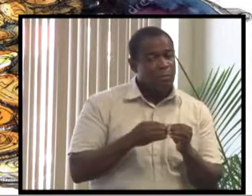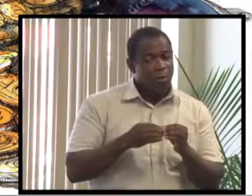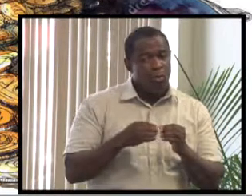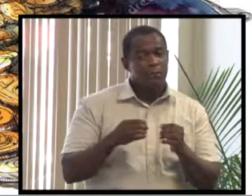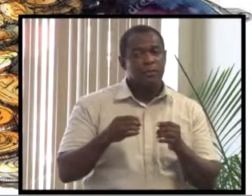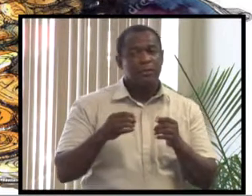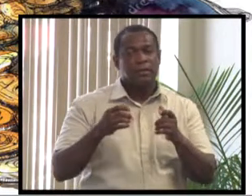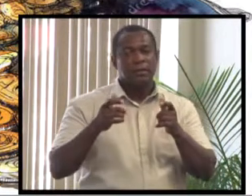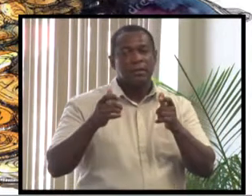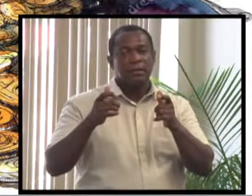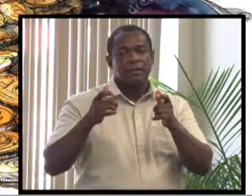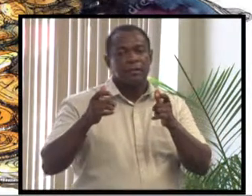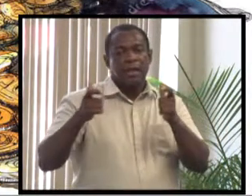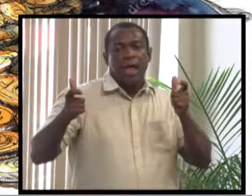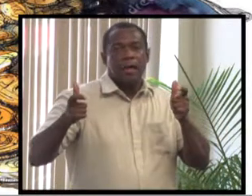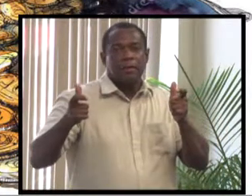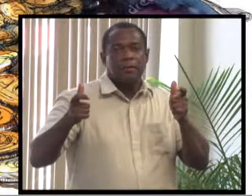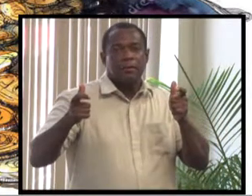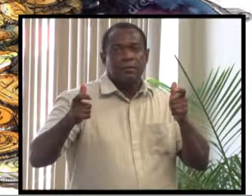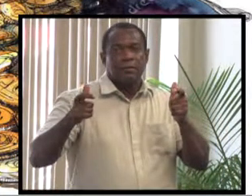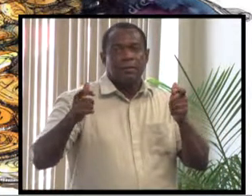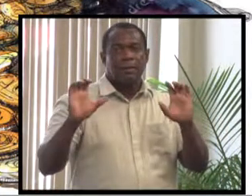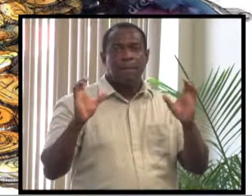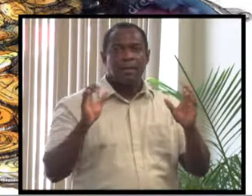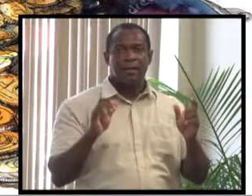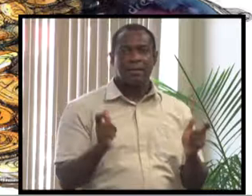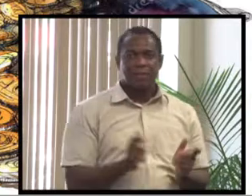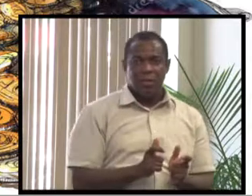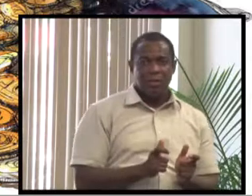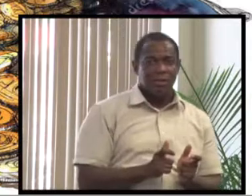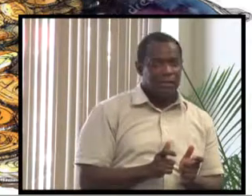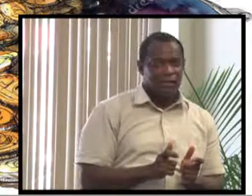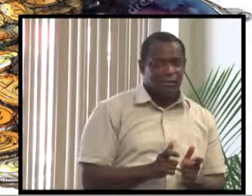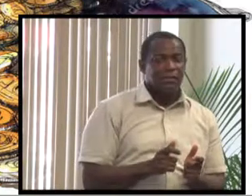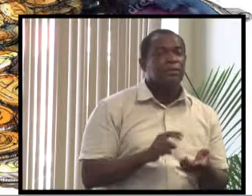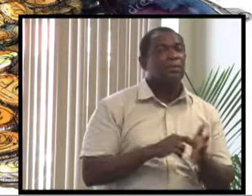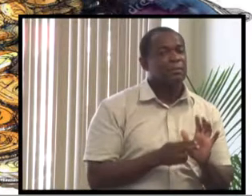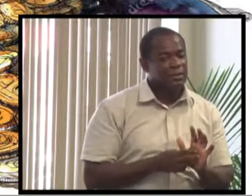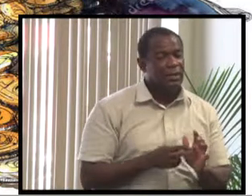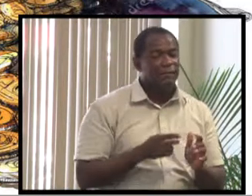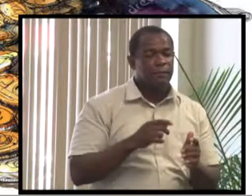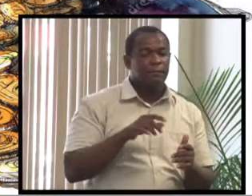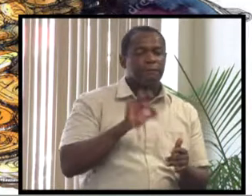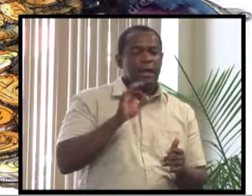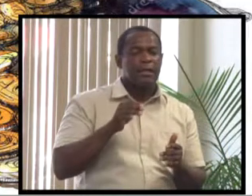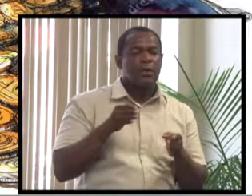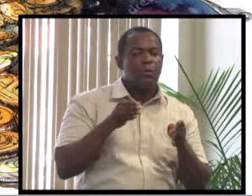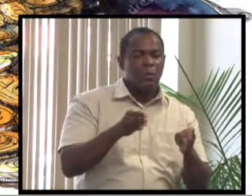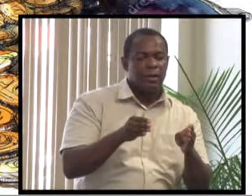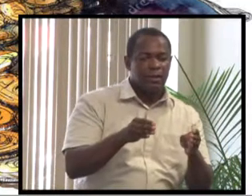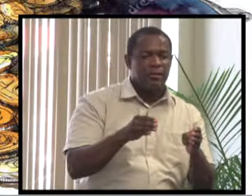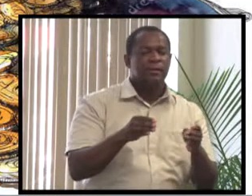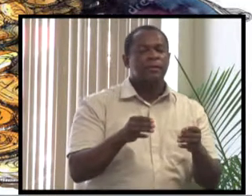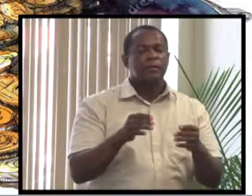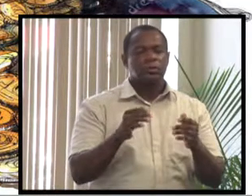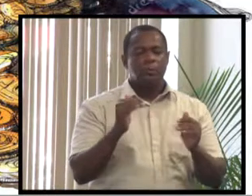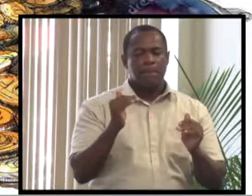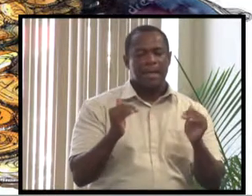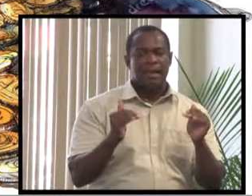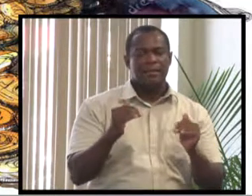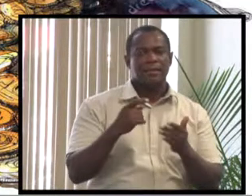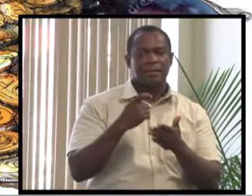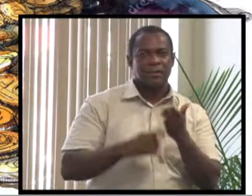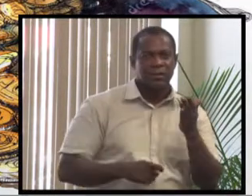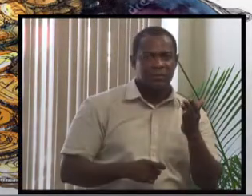down over the course of the entire item and understand that, okay, well, I'm not just gonna go with the small price. So you need to check the